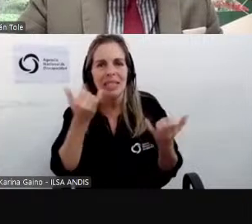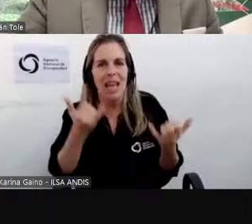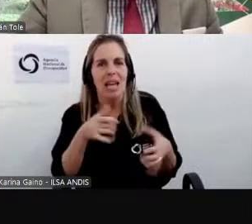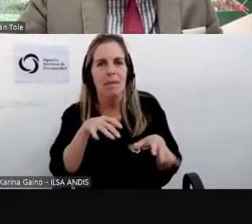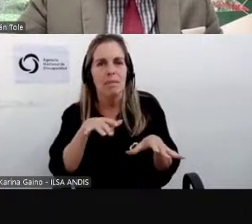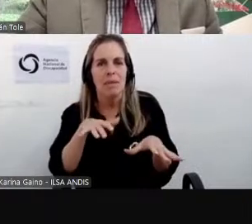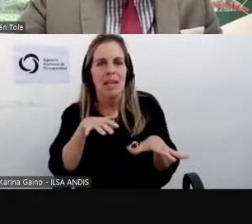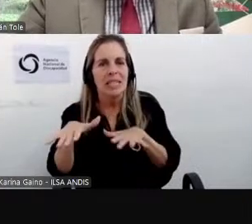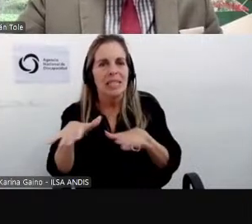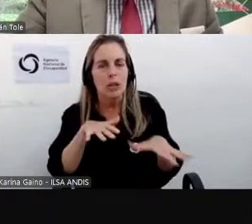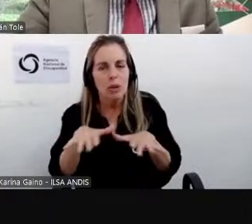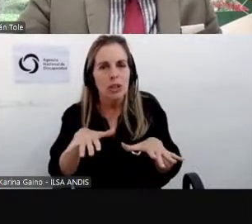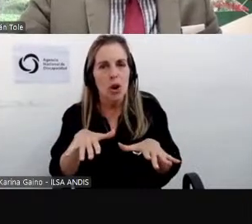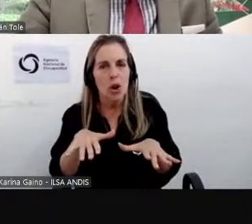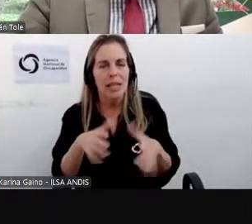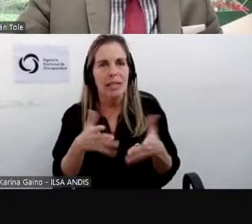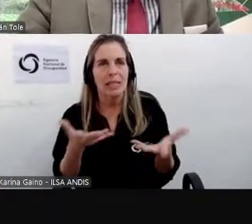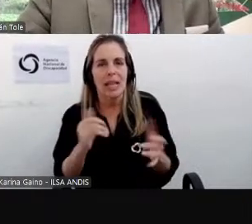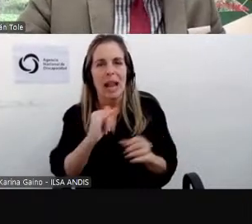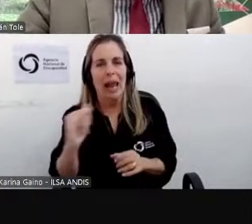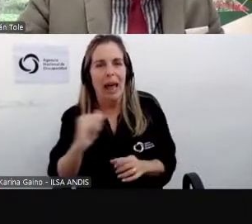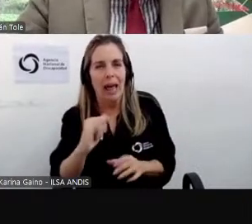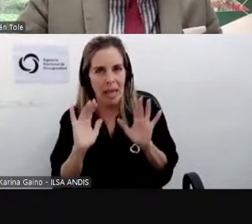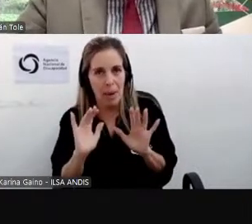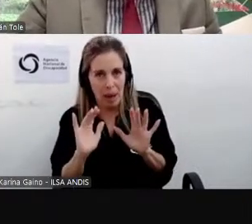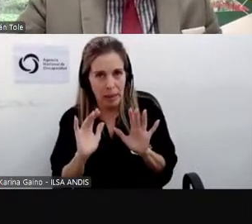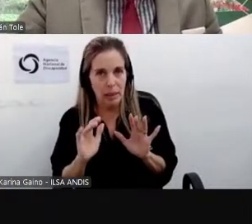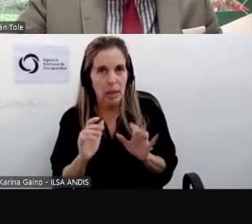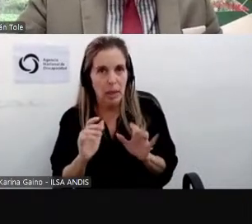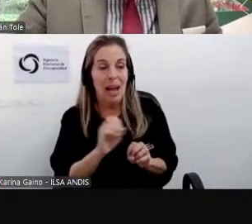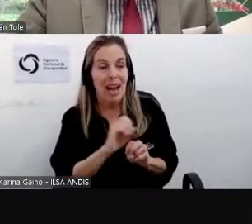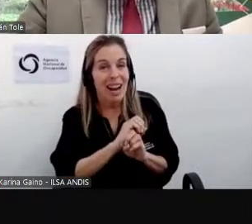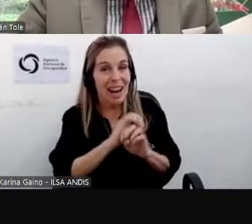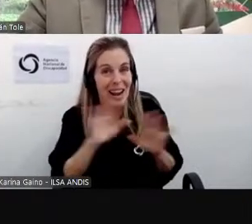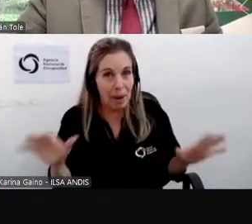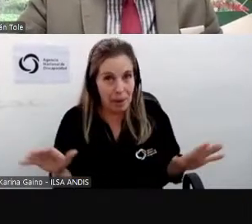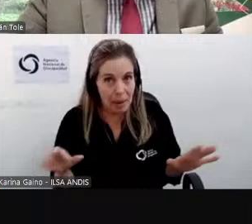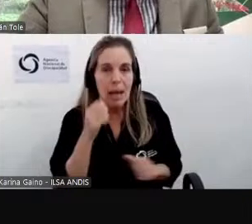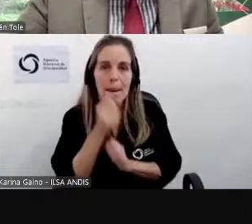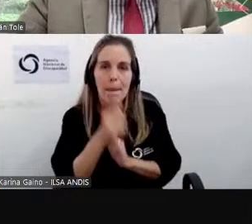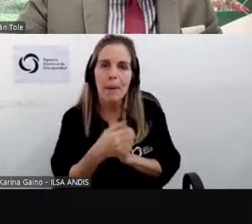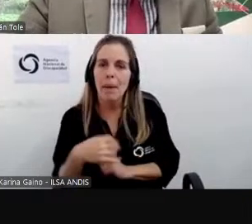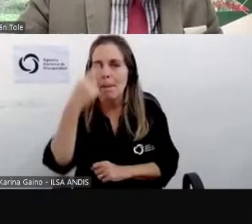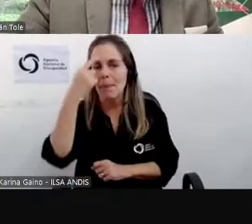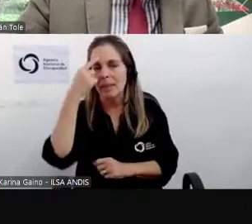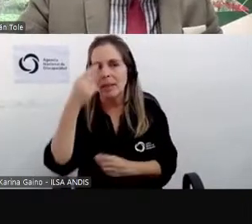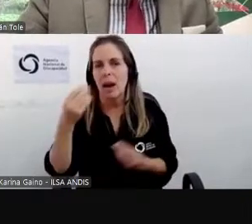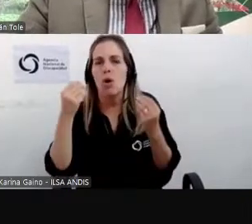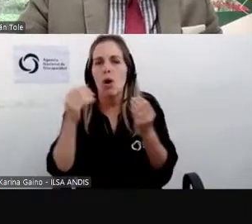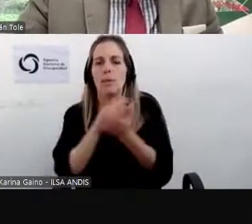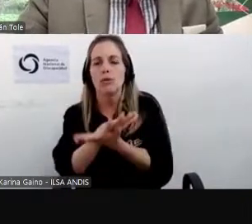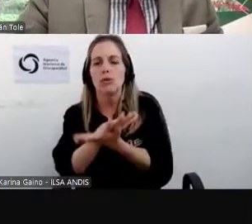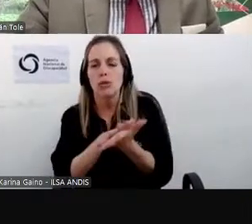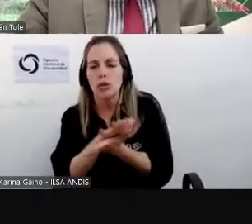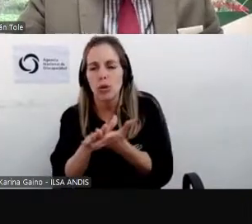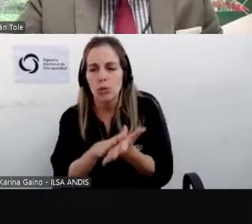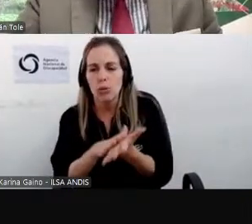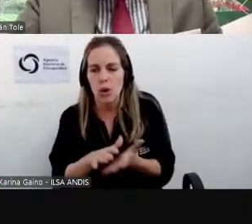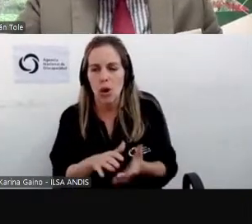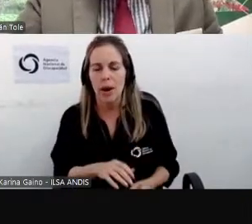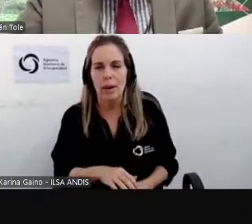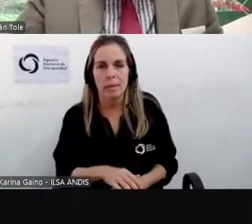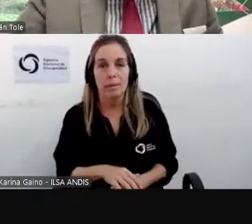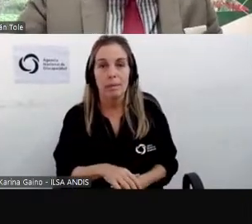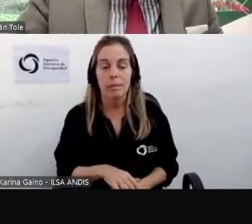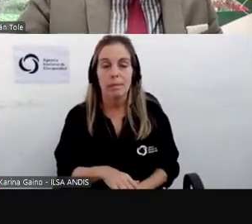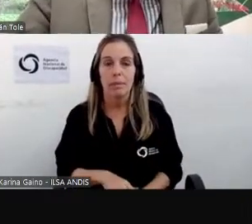and therefore need to consider how they would prioritize the way in which effects will